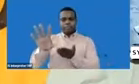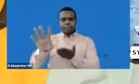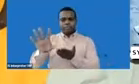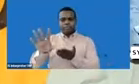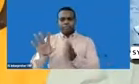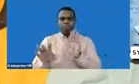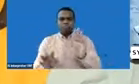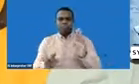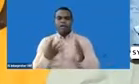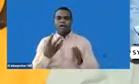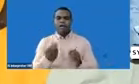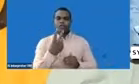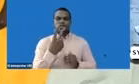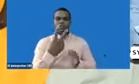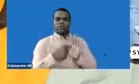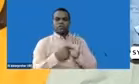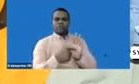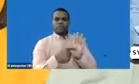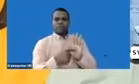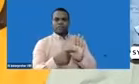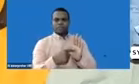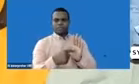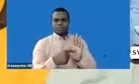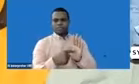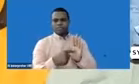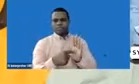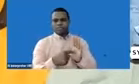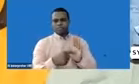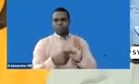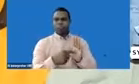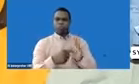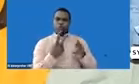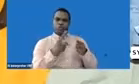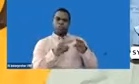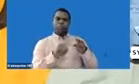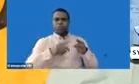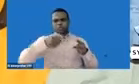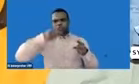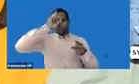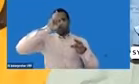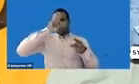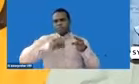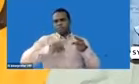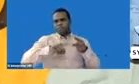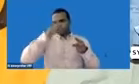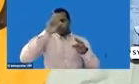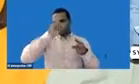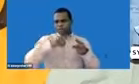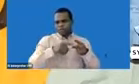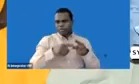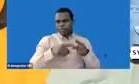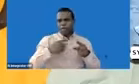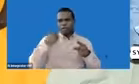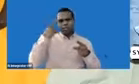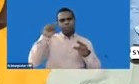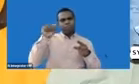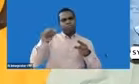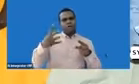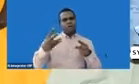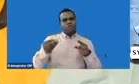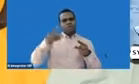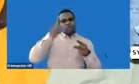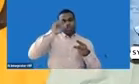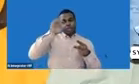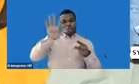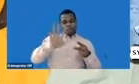whole of Germany. I think it's just some Bundesländer, but I may misremember that, where sign language and easy to read is actually required. And